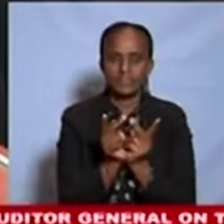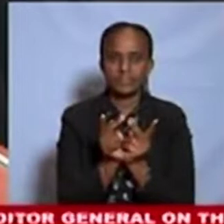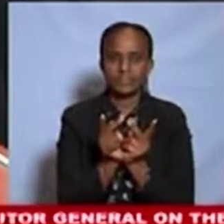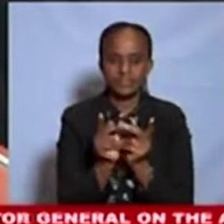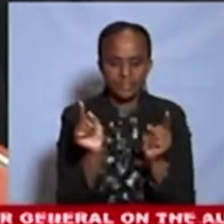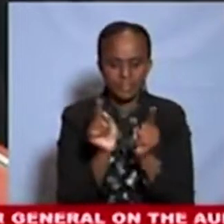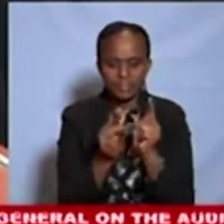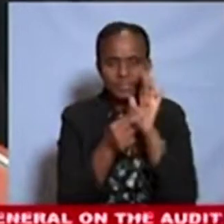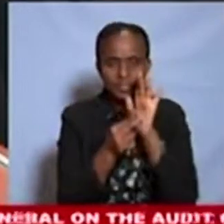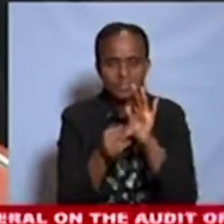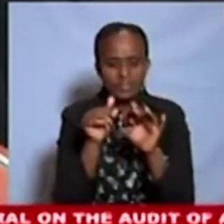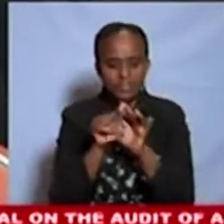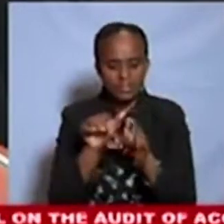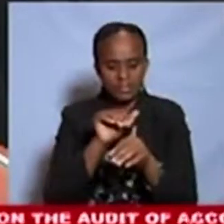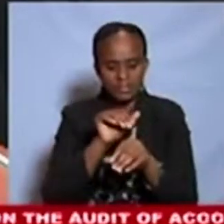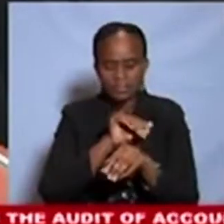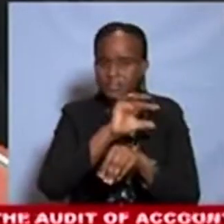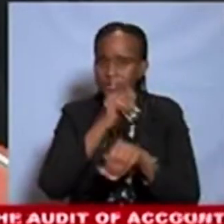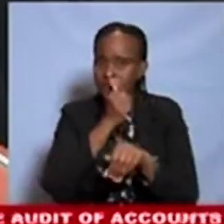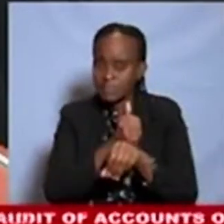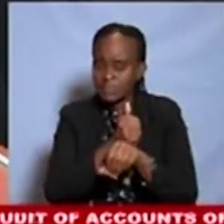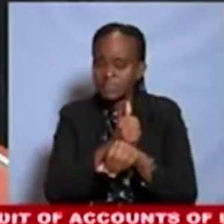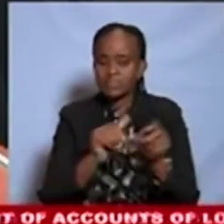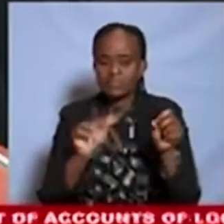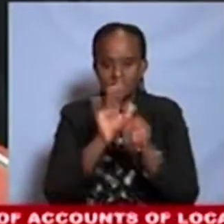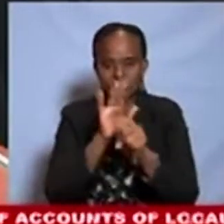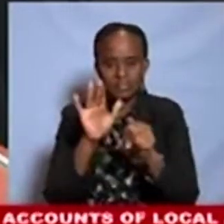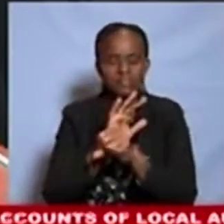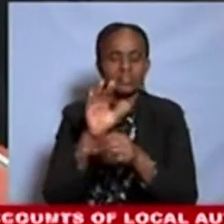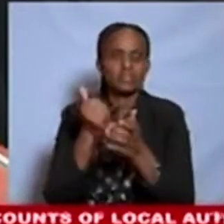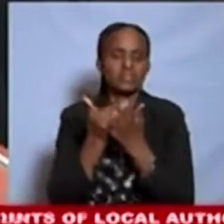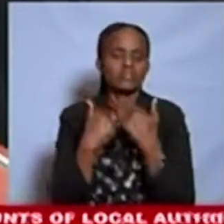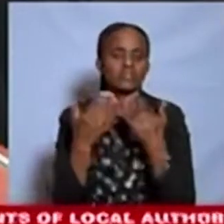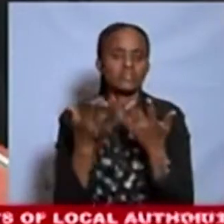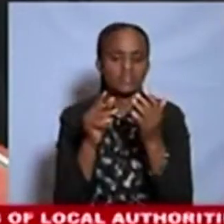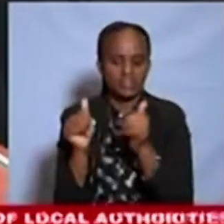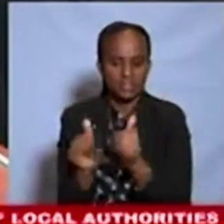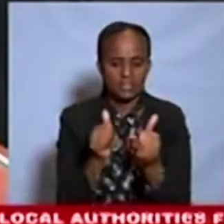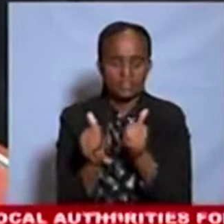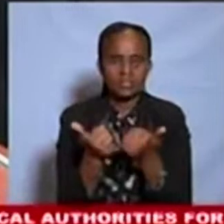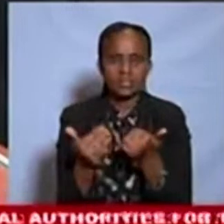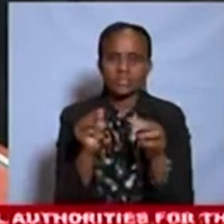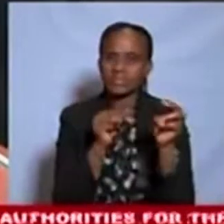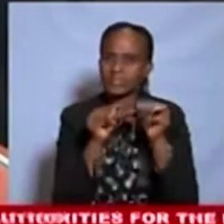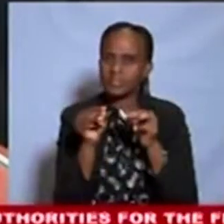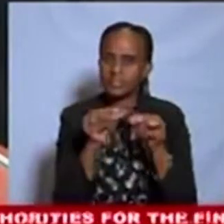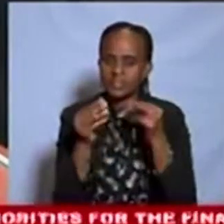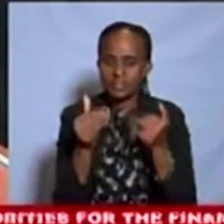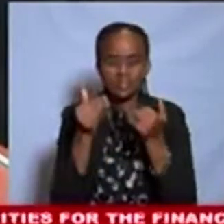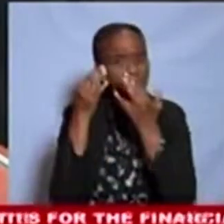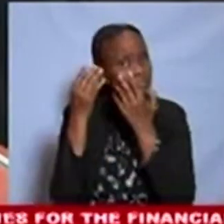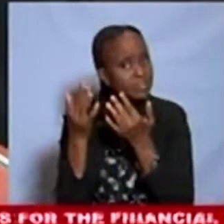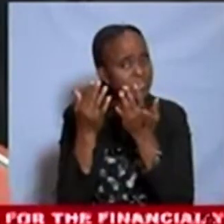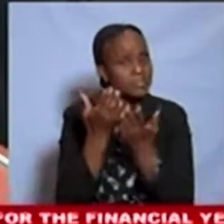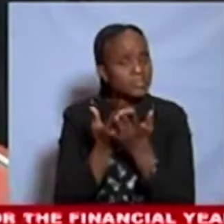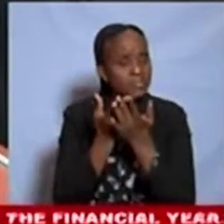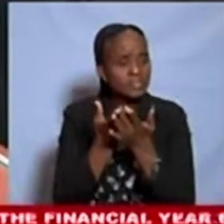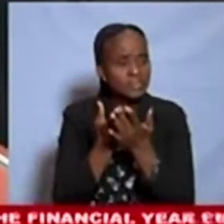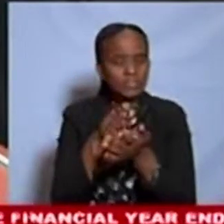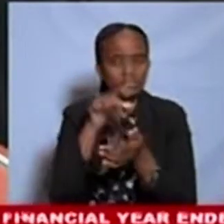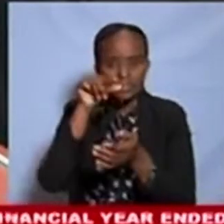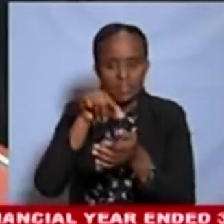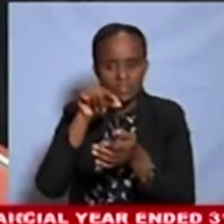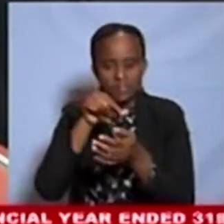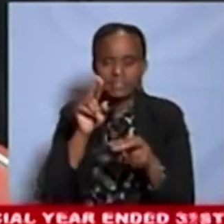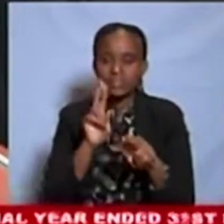as indicated in the establishment were not all filled. Action taken, management wishes to submit that on a quarterly